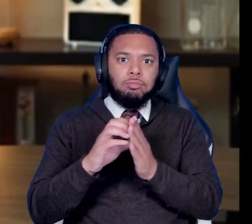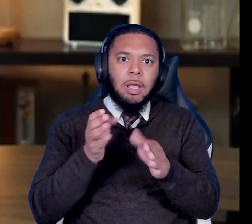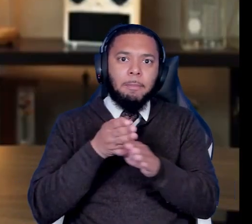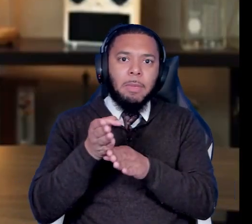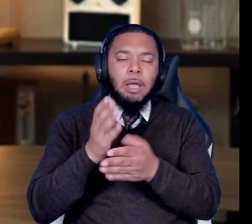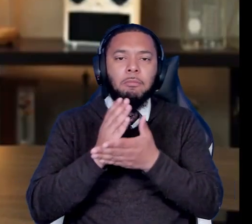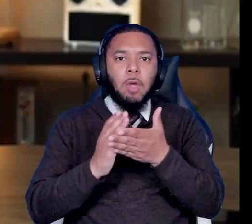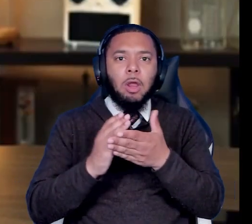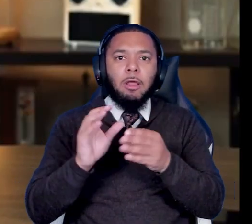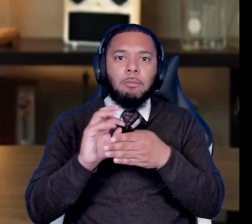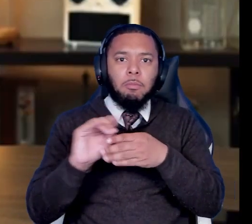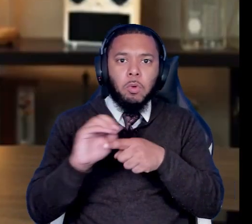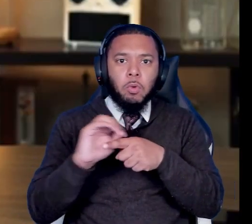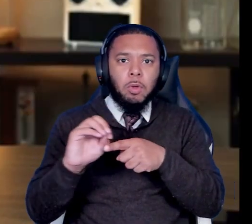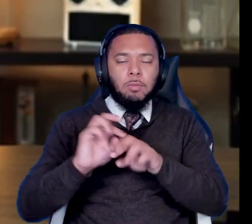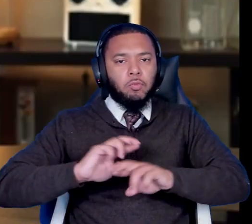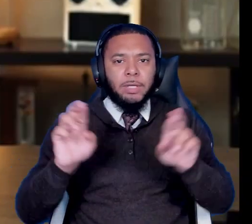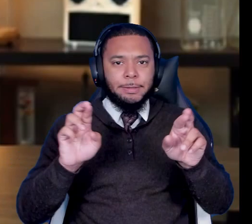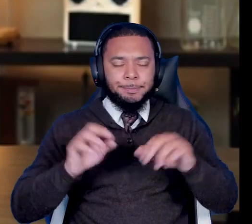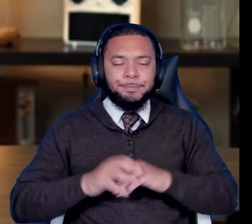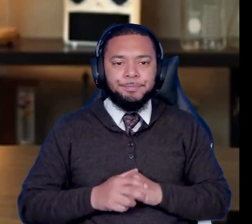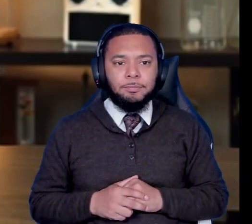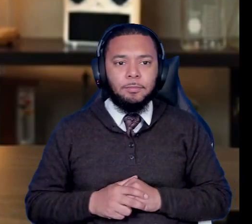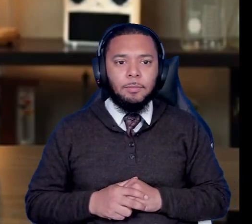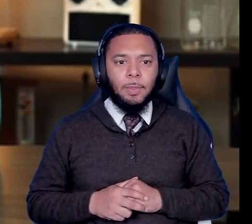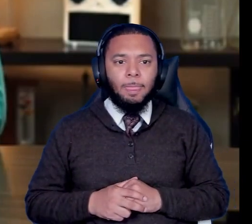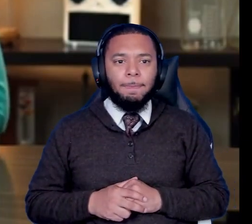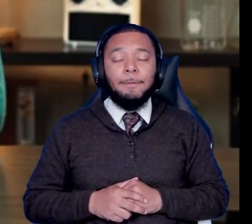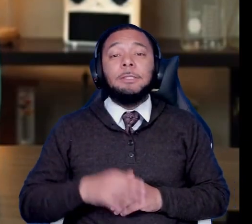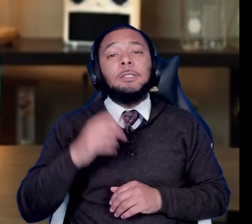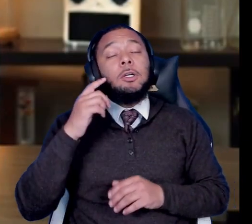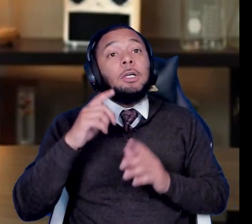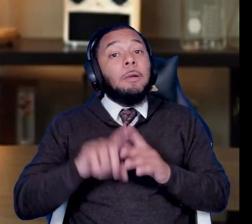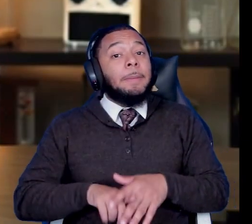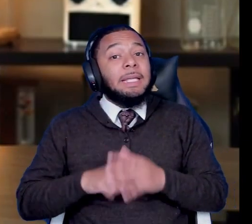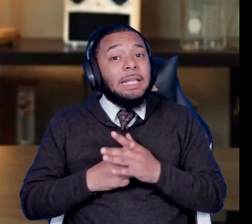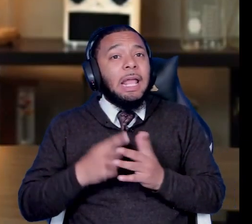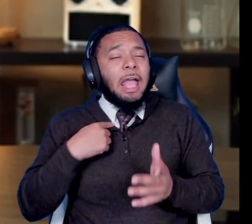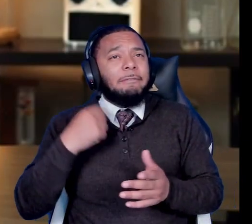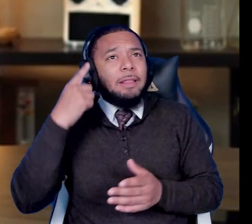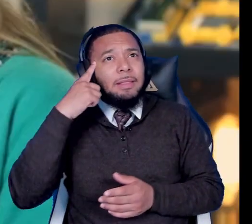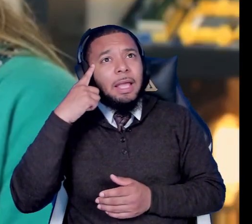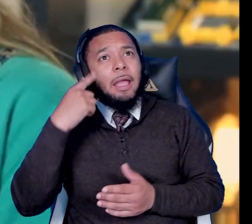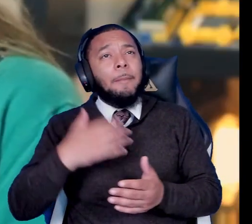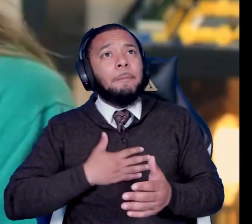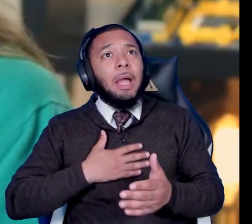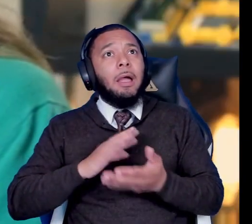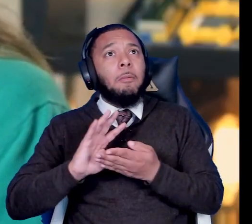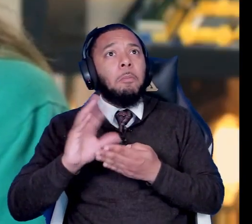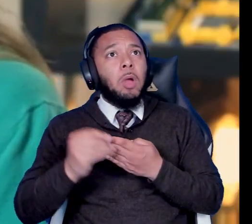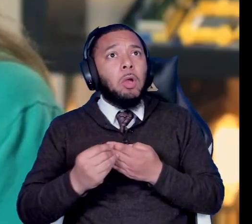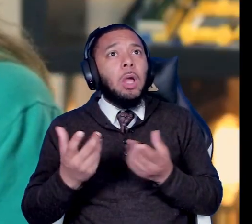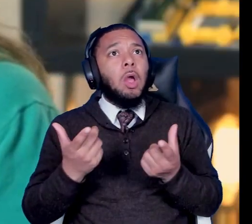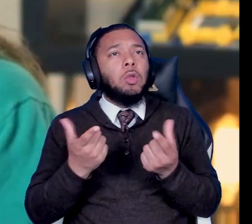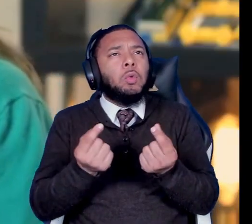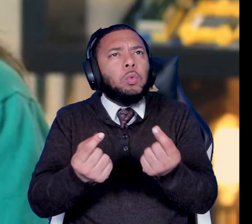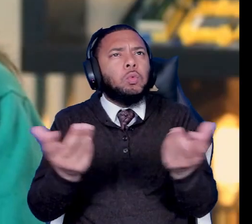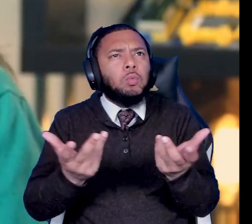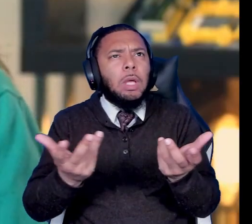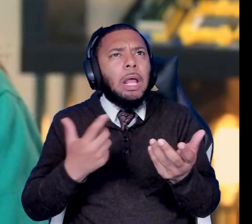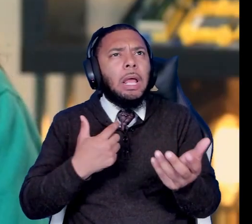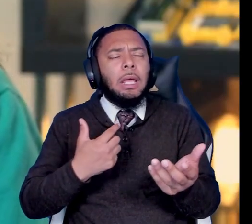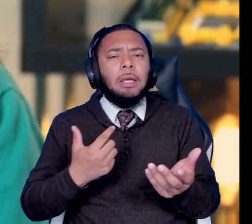for starters, I have to think through what I want this program to do. So I want it to be a short